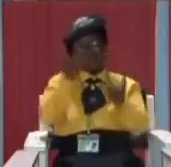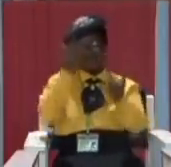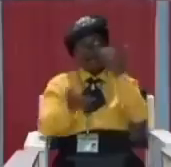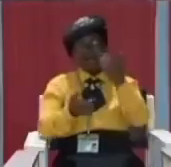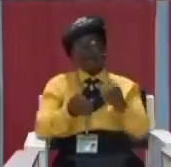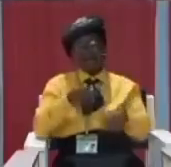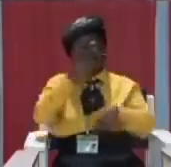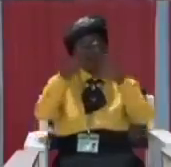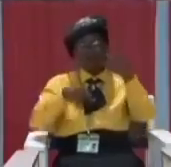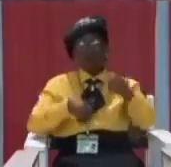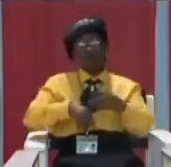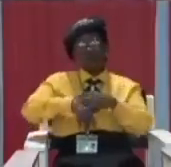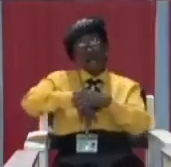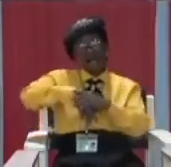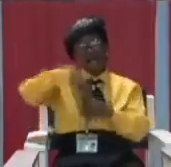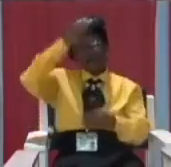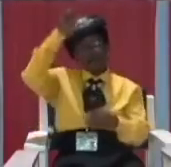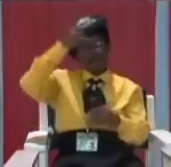in my life.